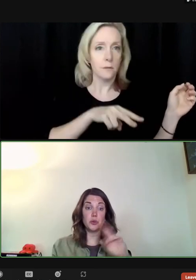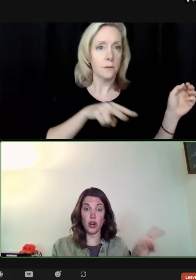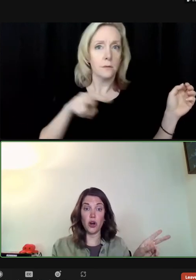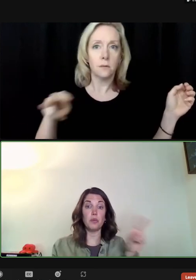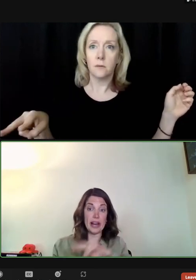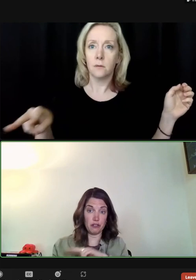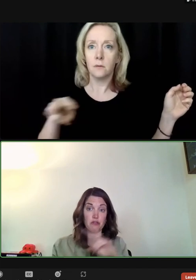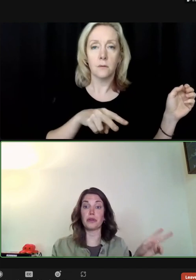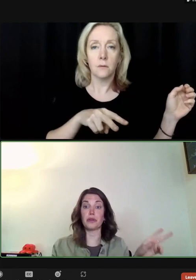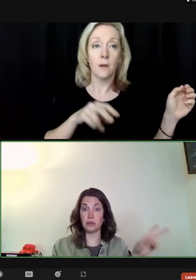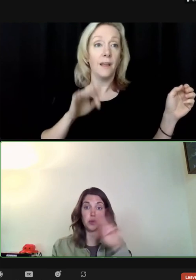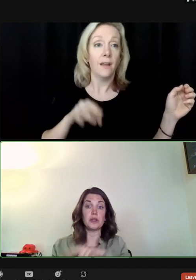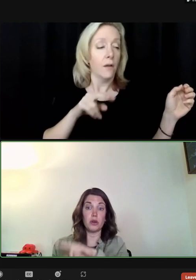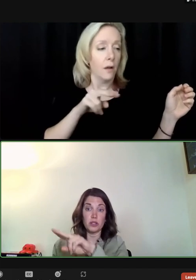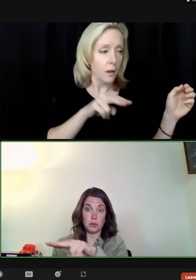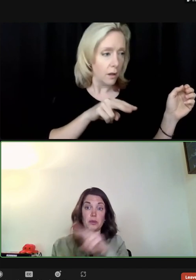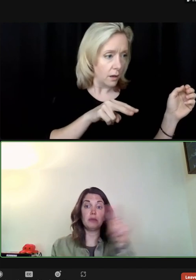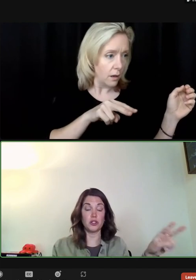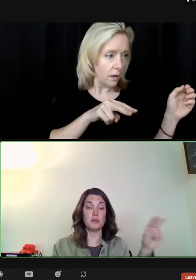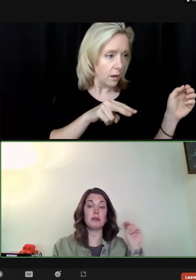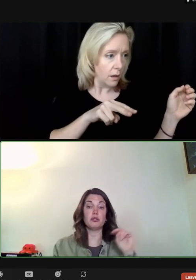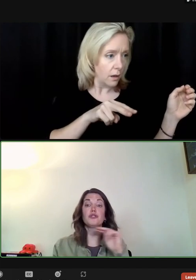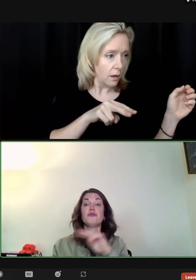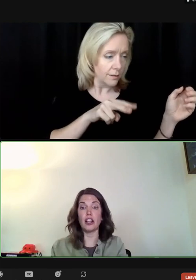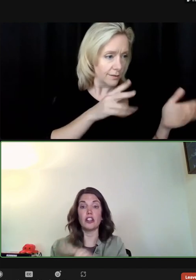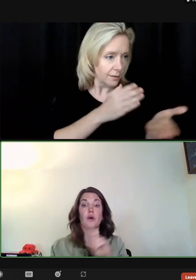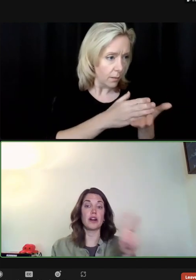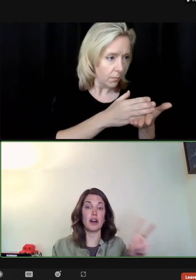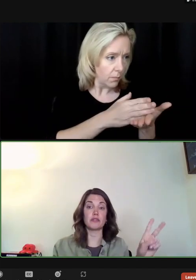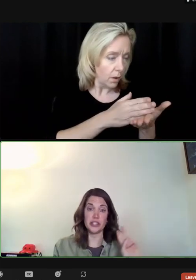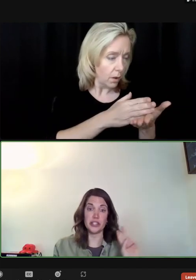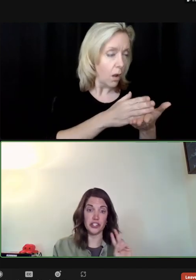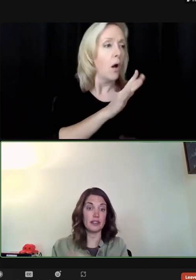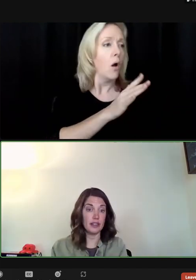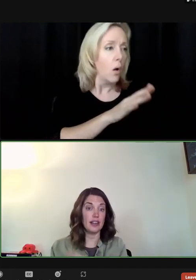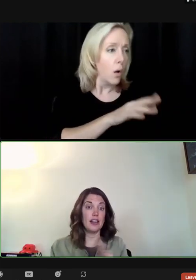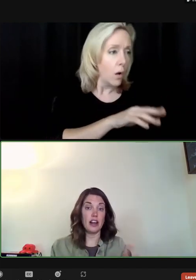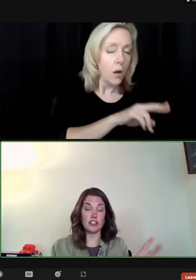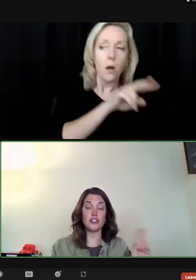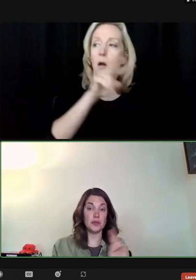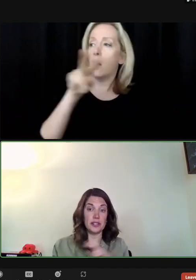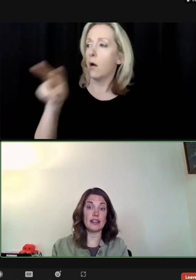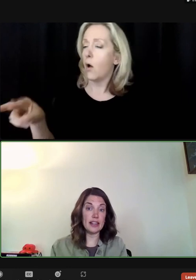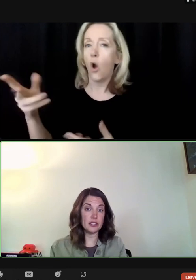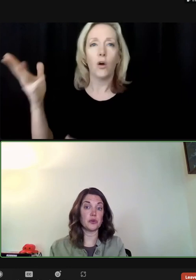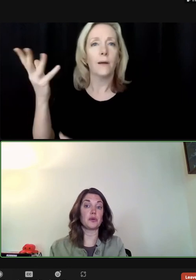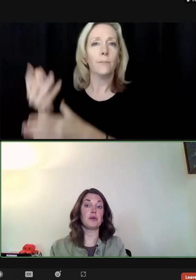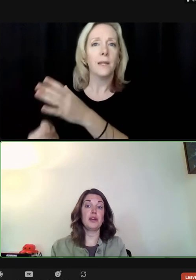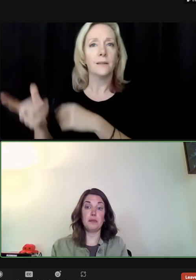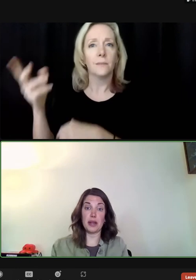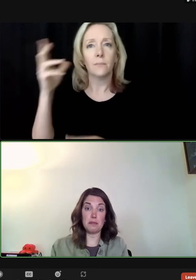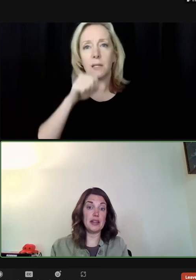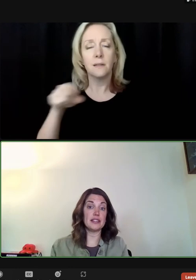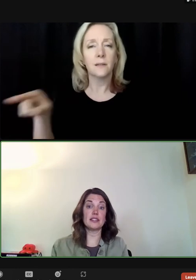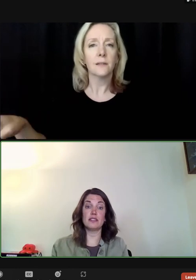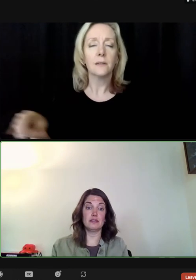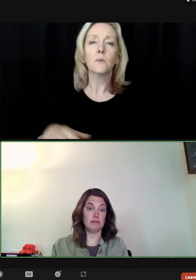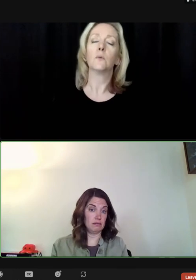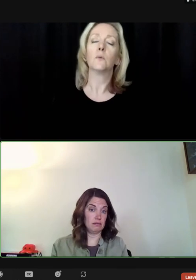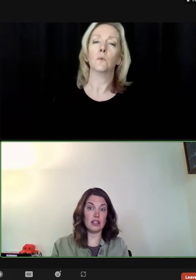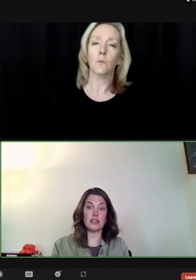be able to go back and forth between multiple people, to be able to follow a conversation. A student in a classroom